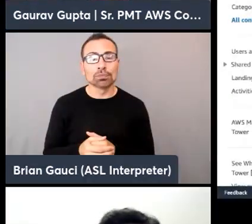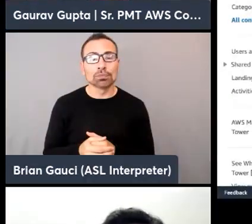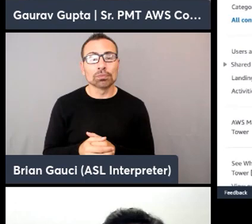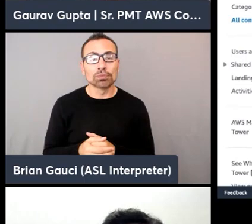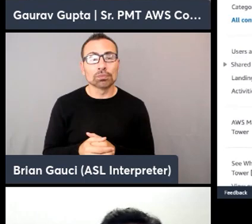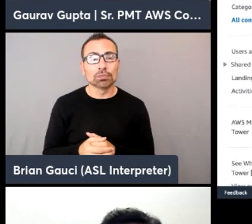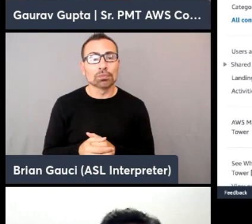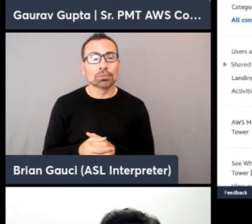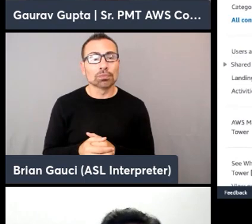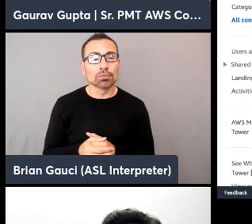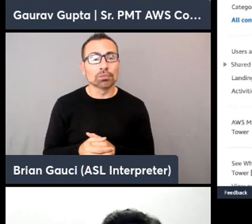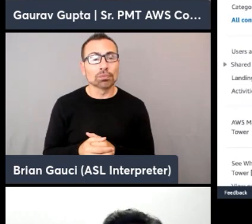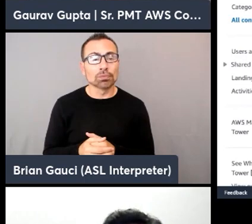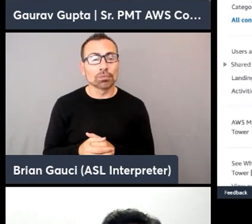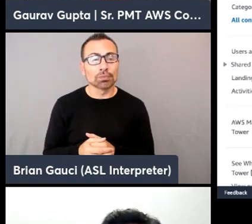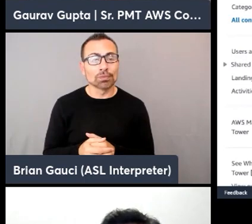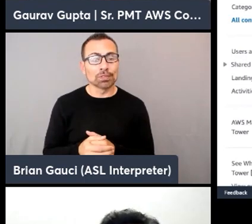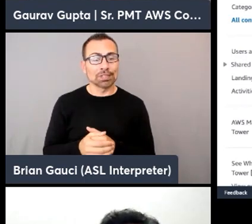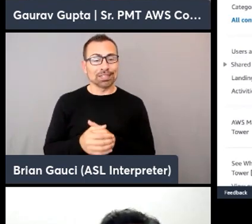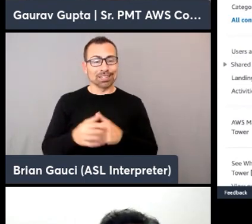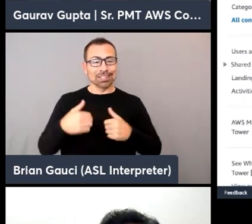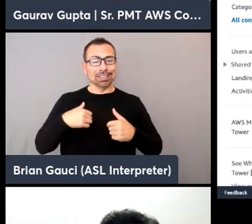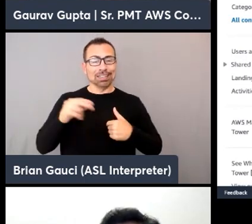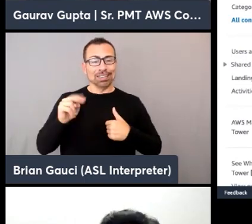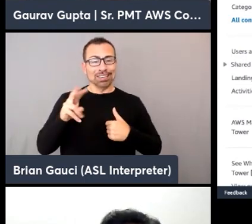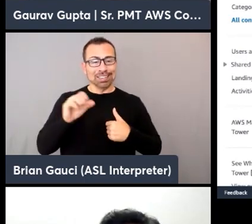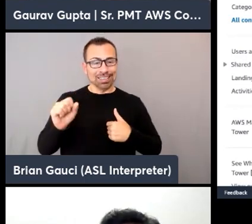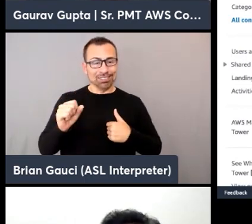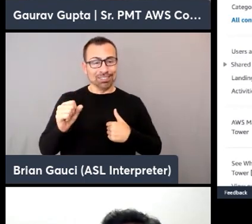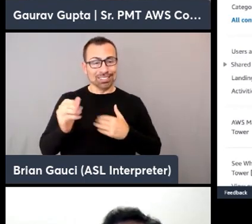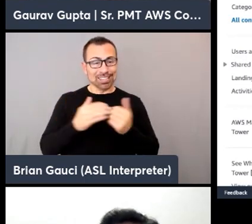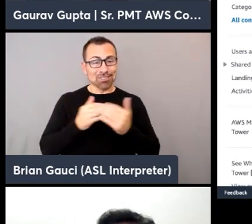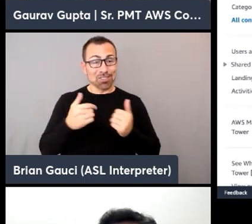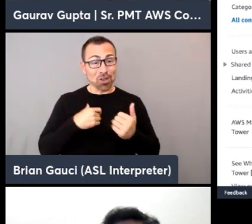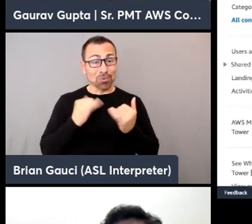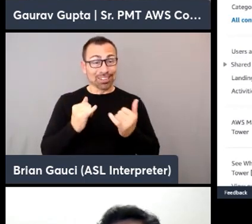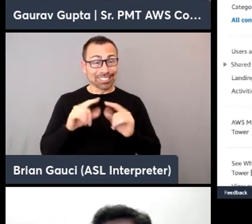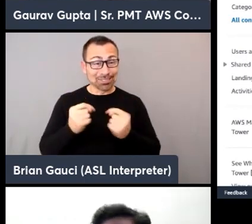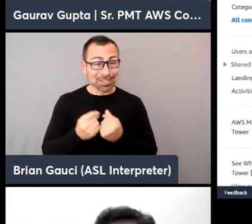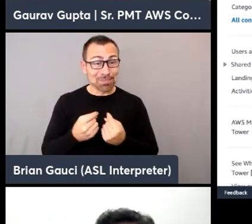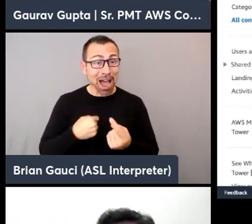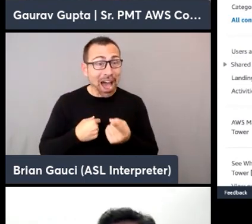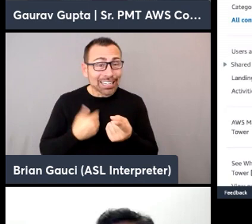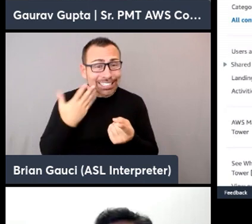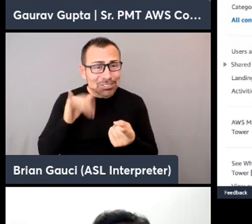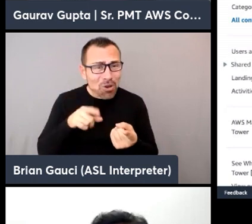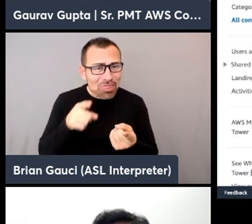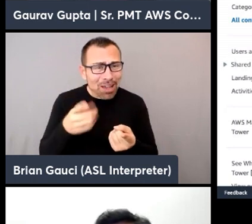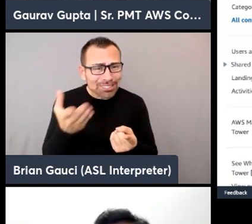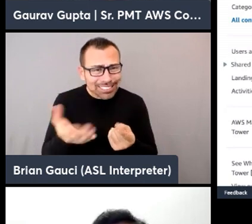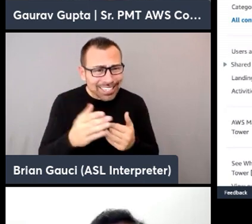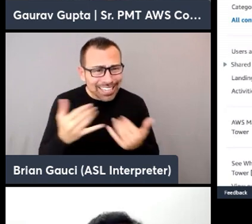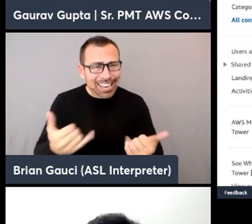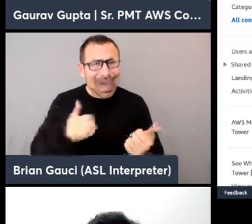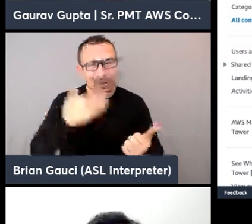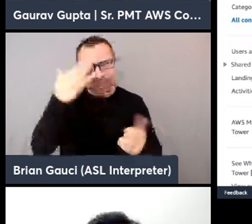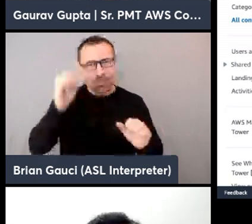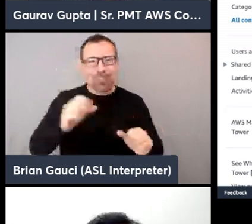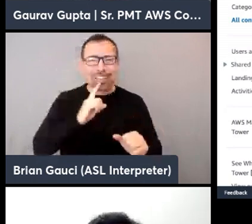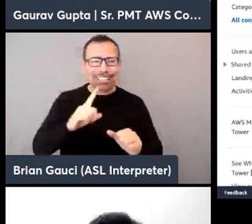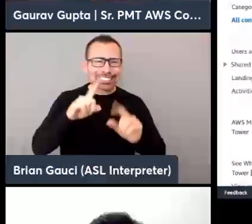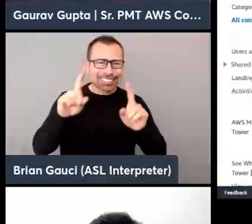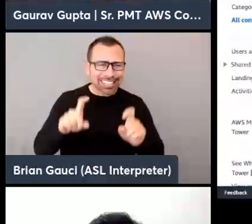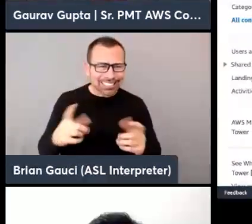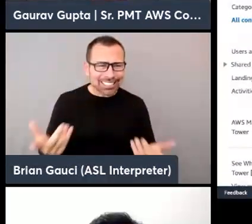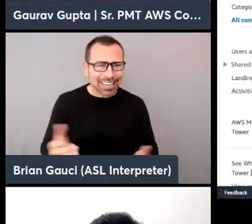Gaurav, although I'm on the same team, I didn't even know that that existed. So now I know that you can actually test it out.